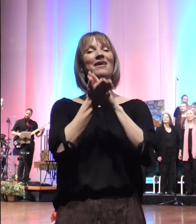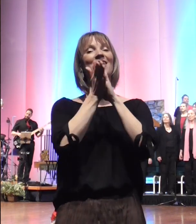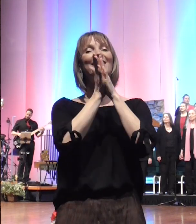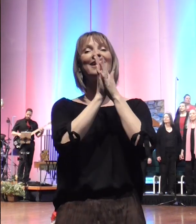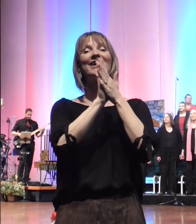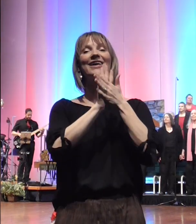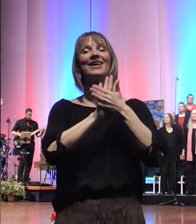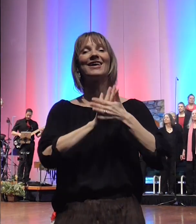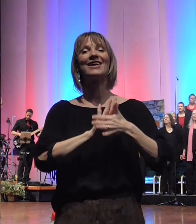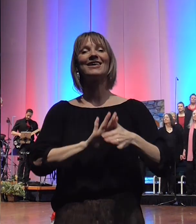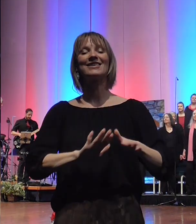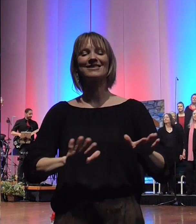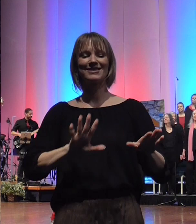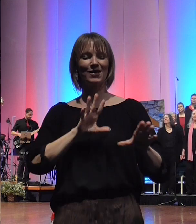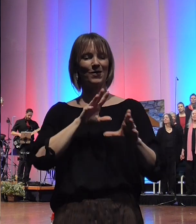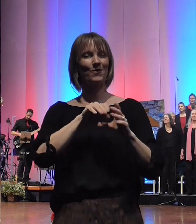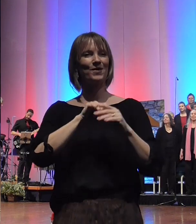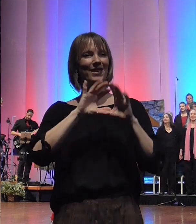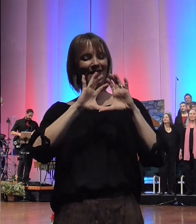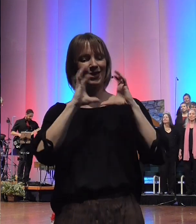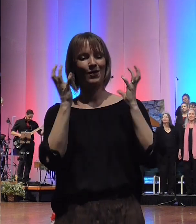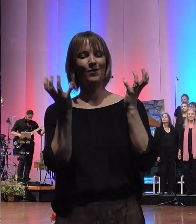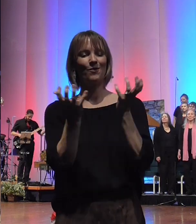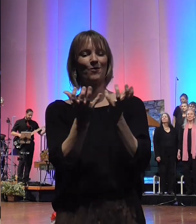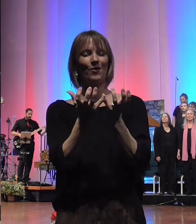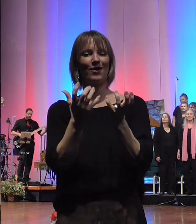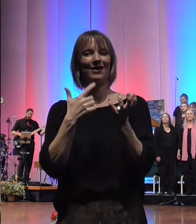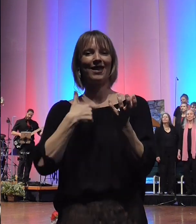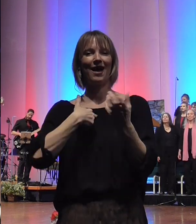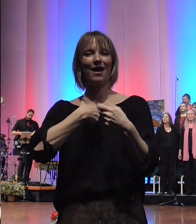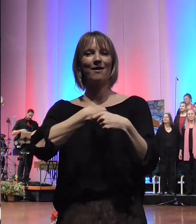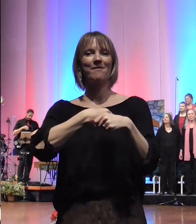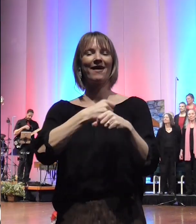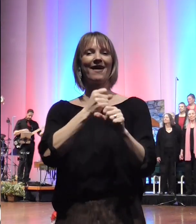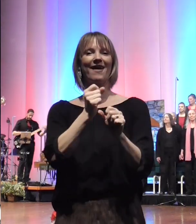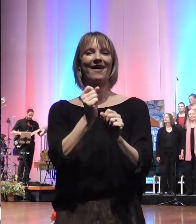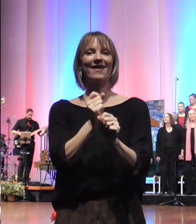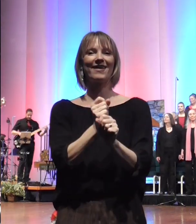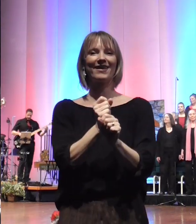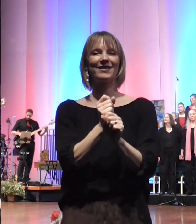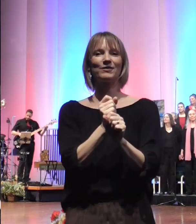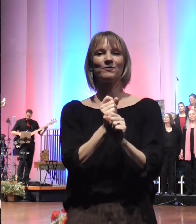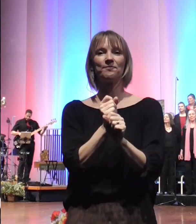peace in the world I make,